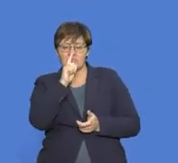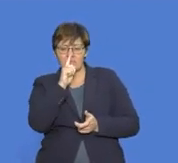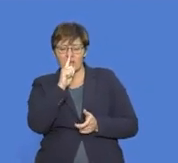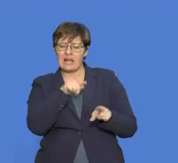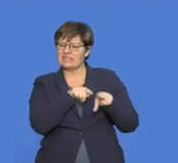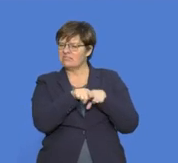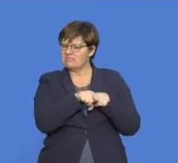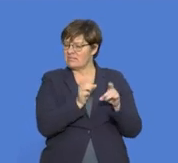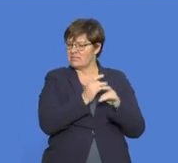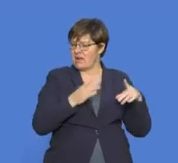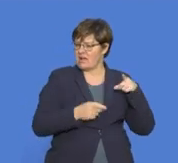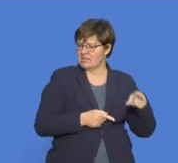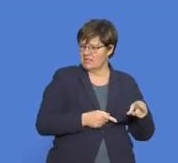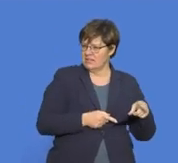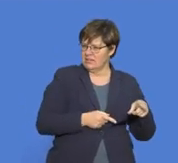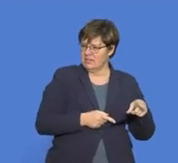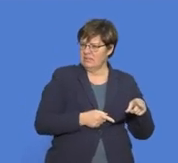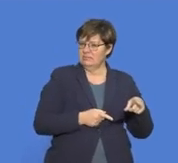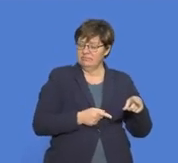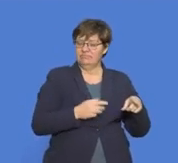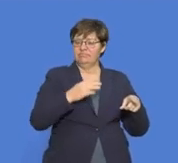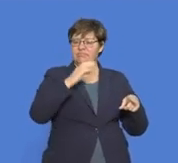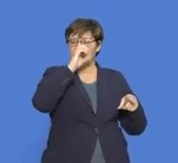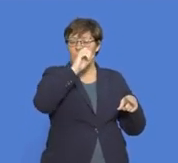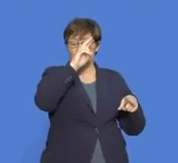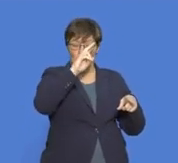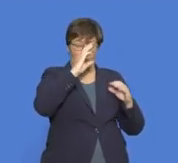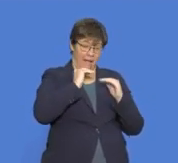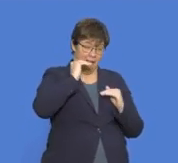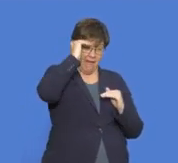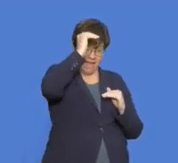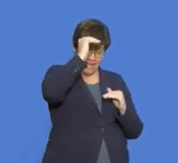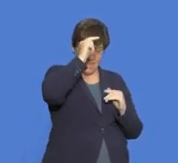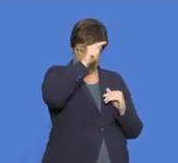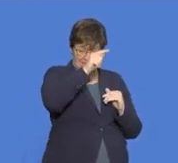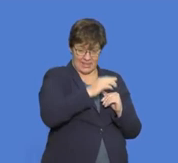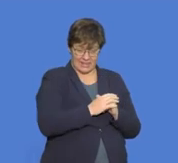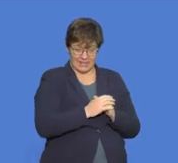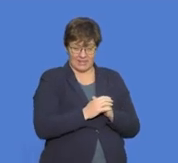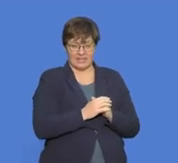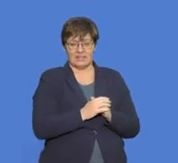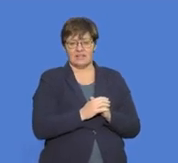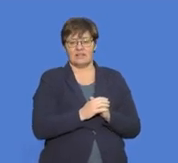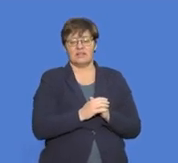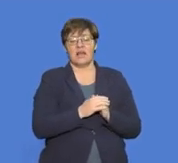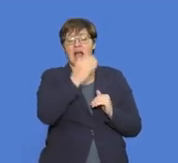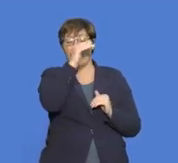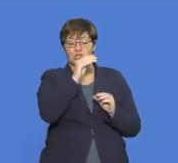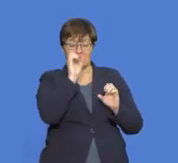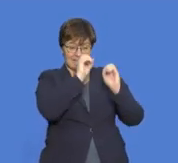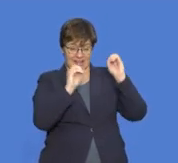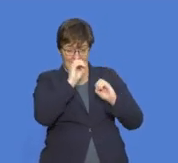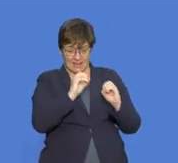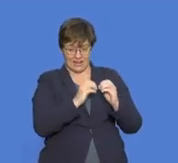beginning with a high concentration of particles, say oxygen, outside the cell